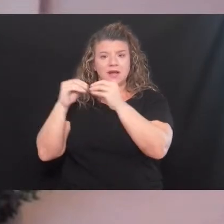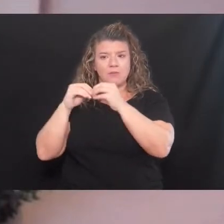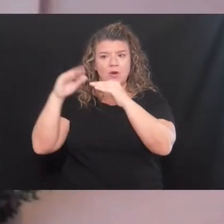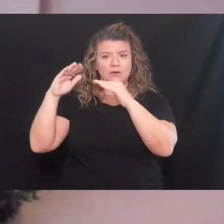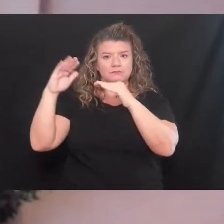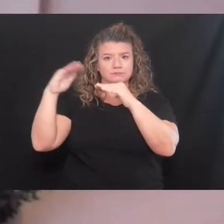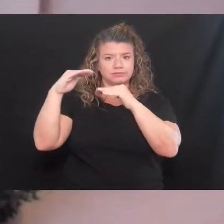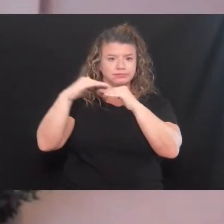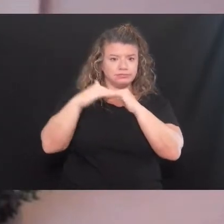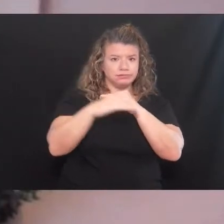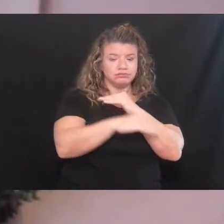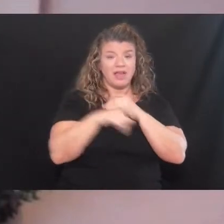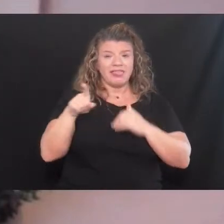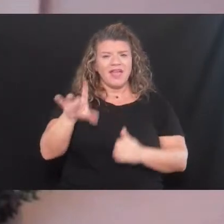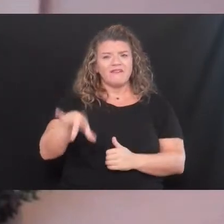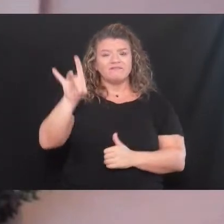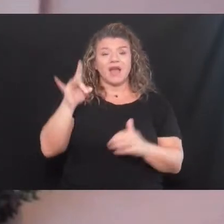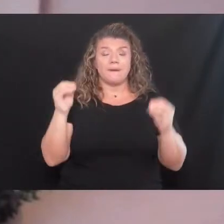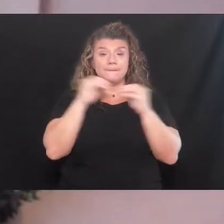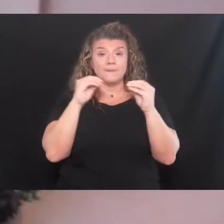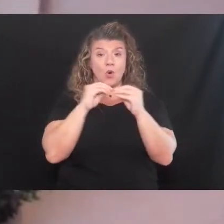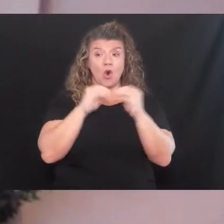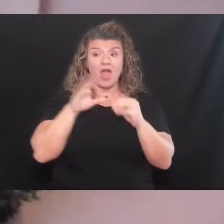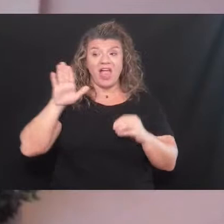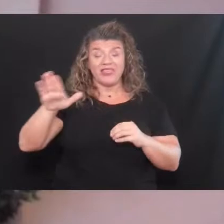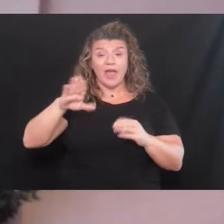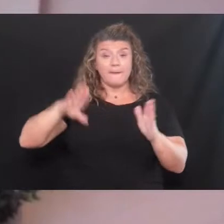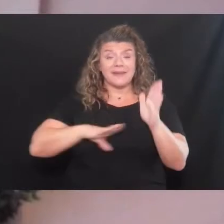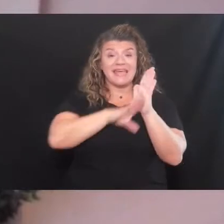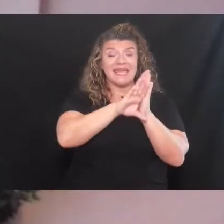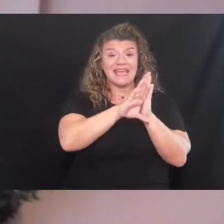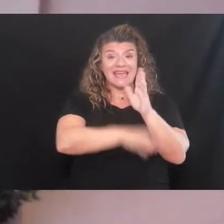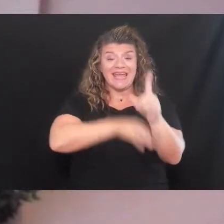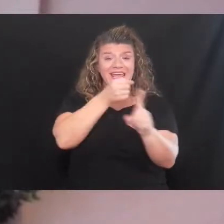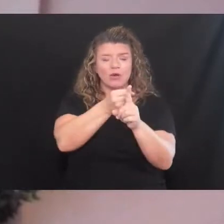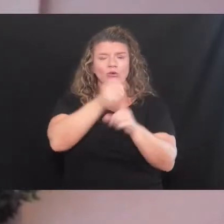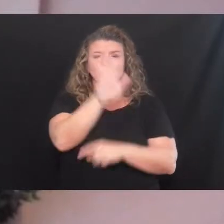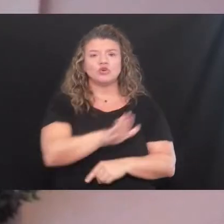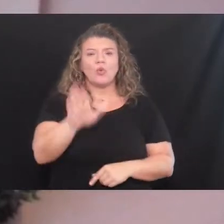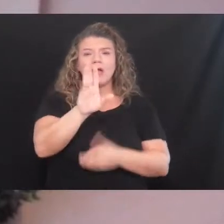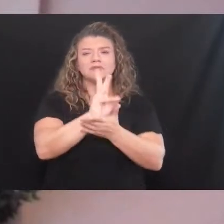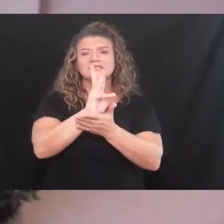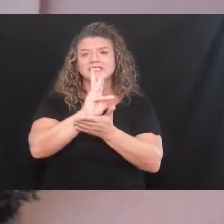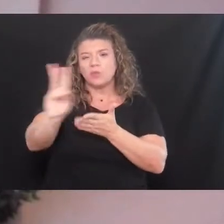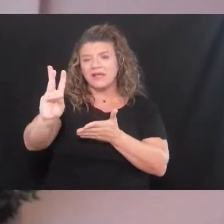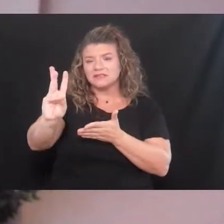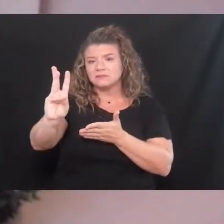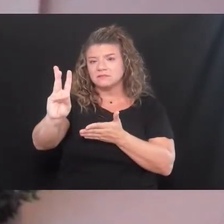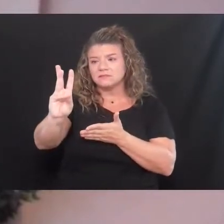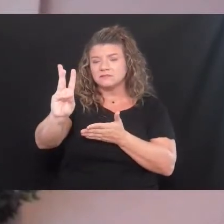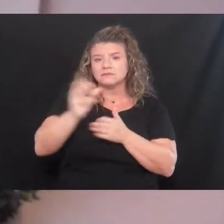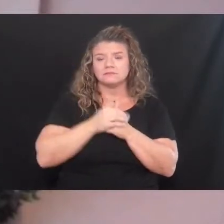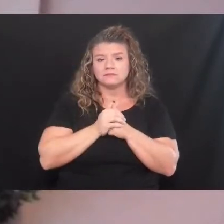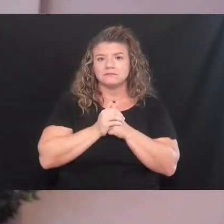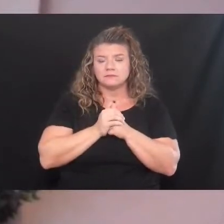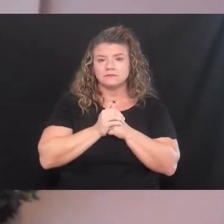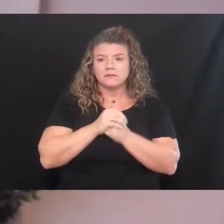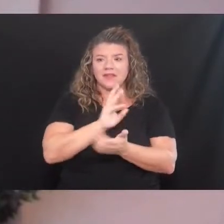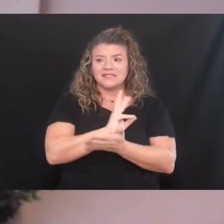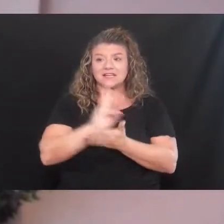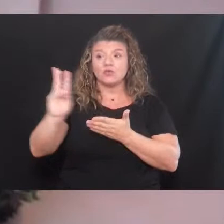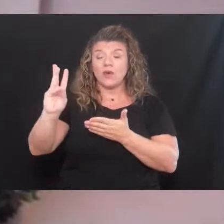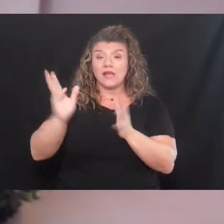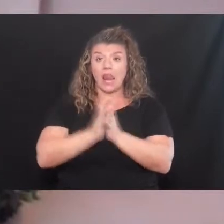And what they found was that their peak upswing was about 6 weeks or so. And then they had a lot